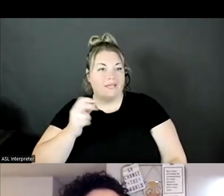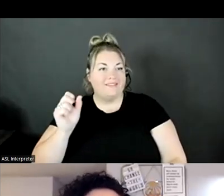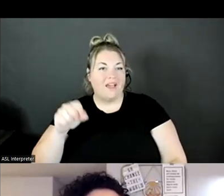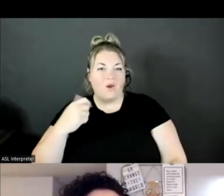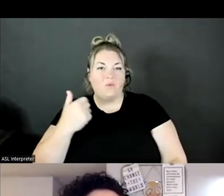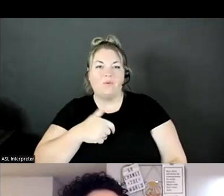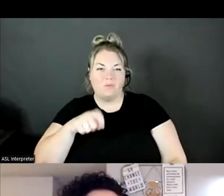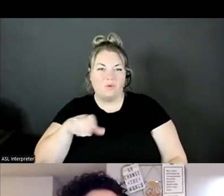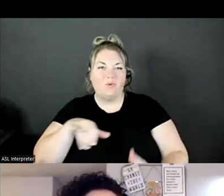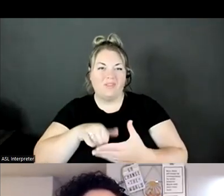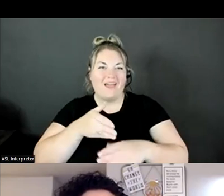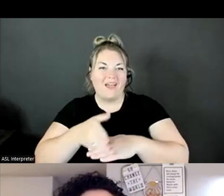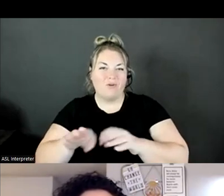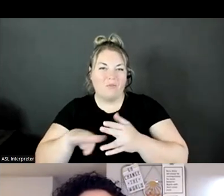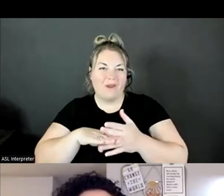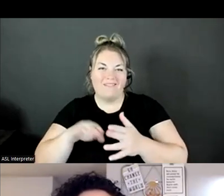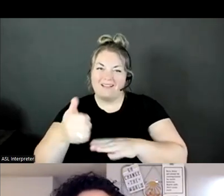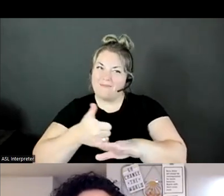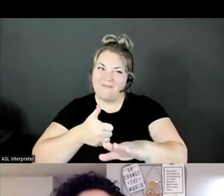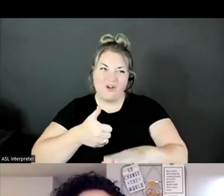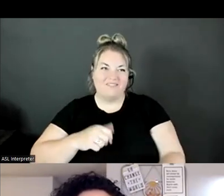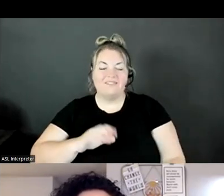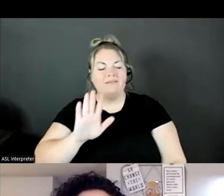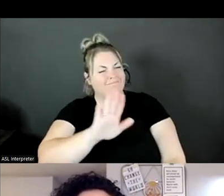to do that right after break. That's my fault. That's okay.